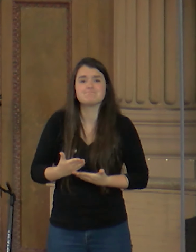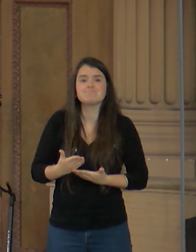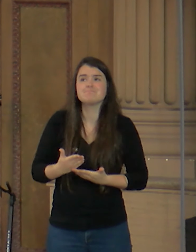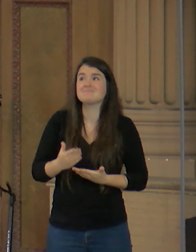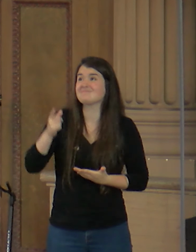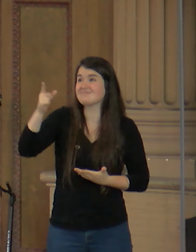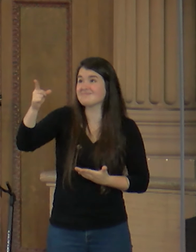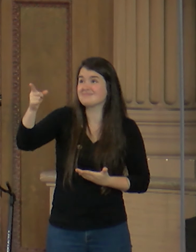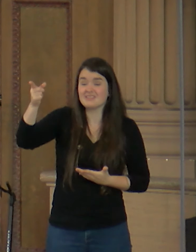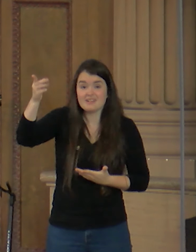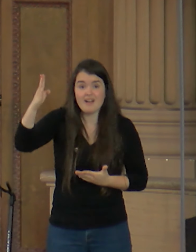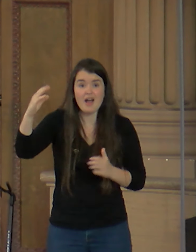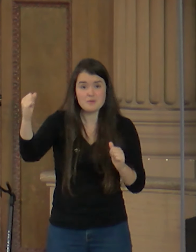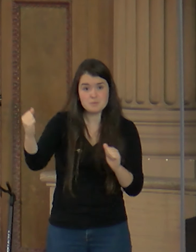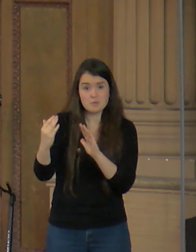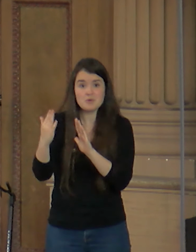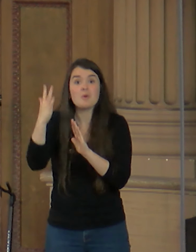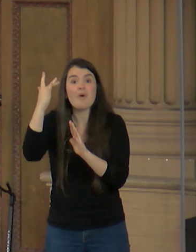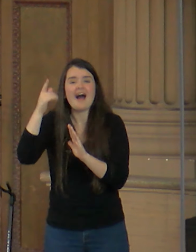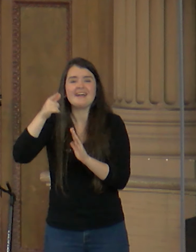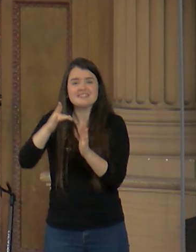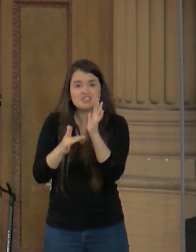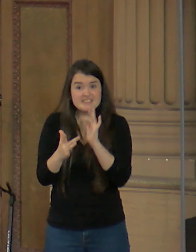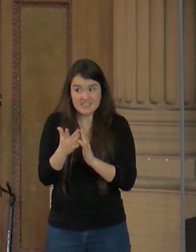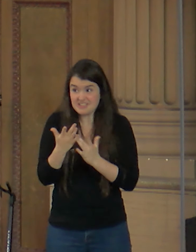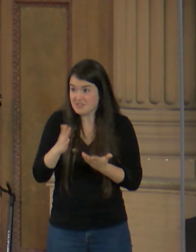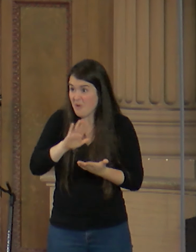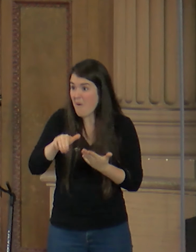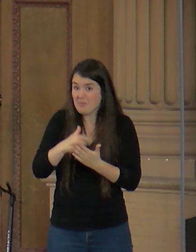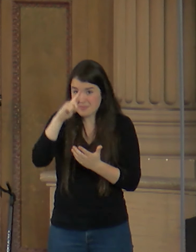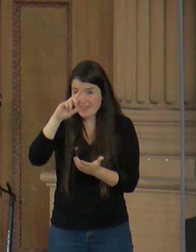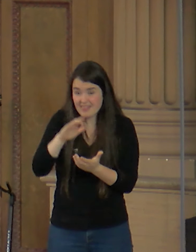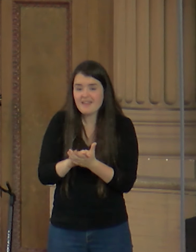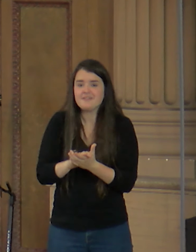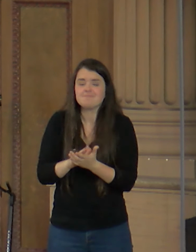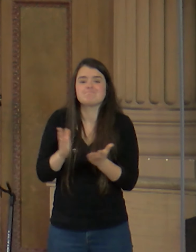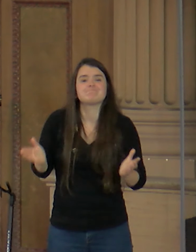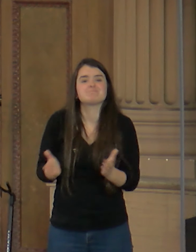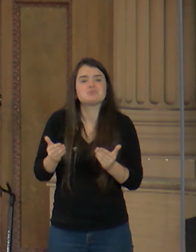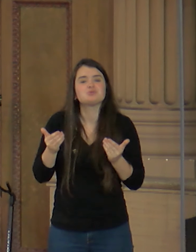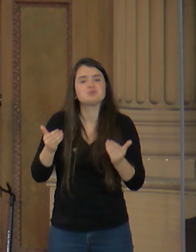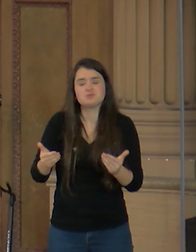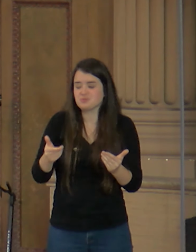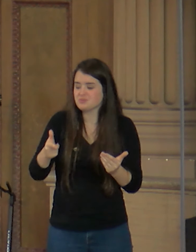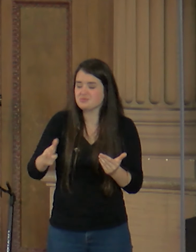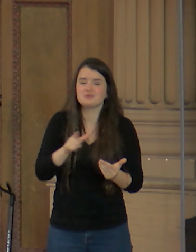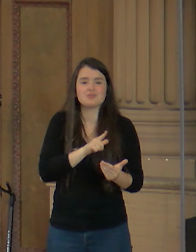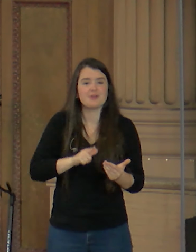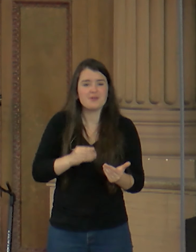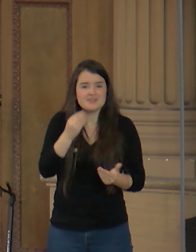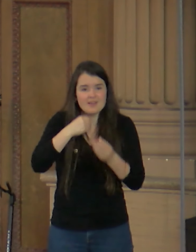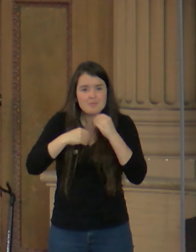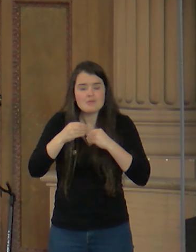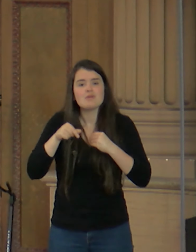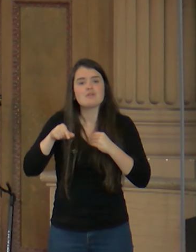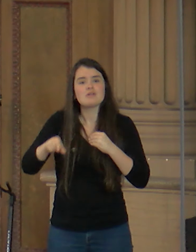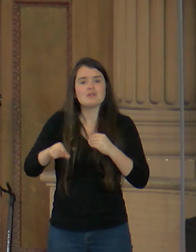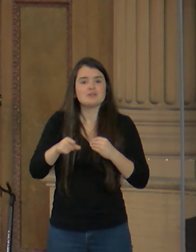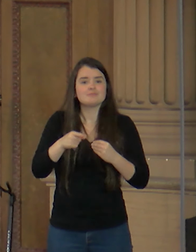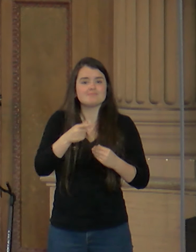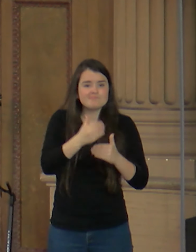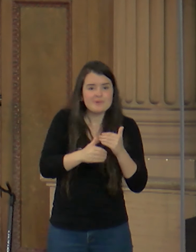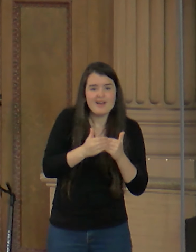on the cross, then we would encourage you as we sing the next couple songs to take this supper, to remind yourself and to remind everybody around you that you believe that